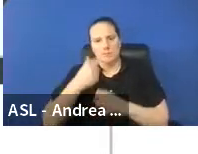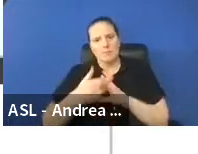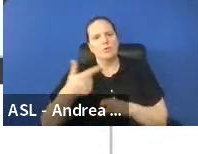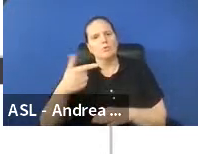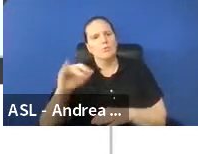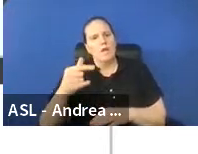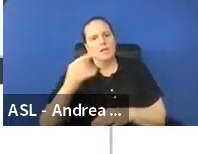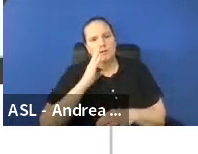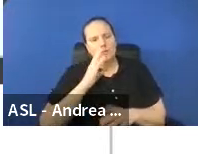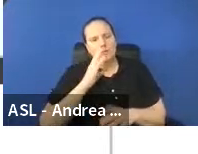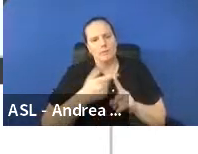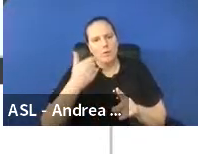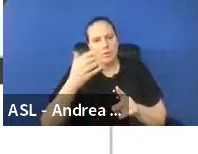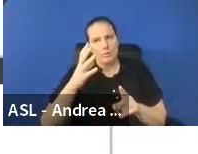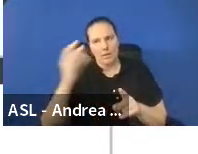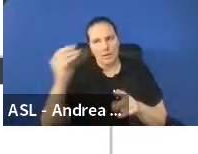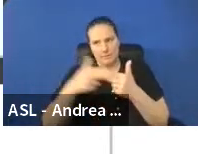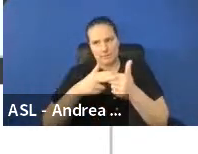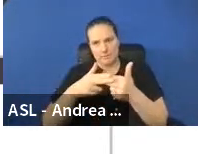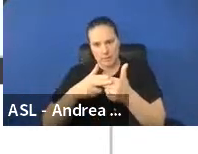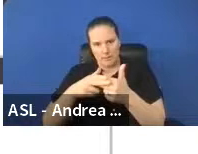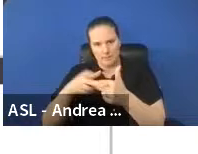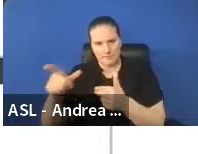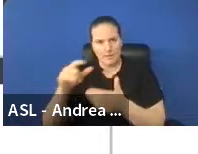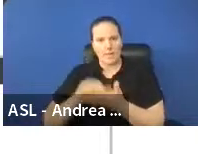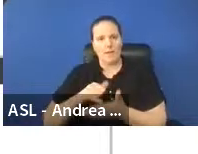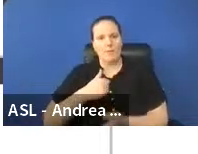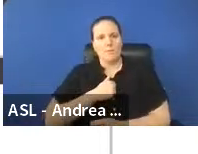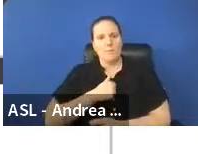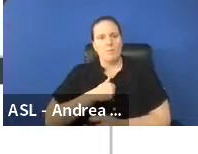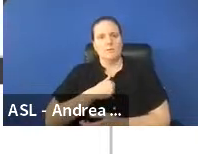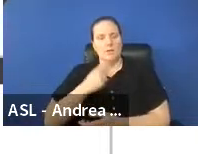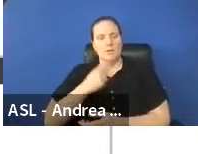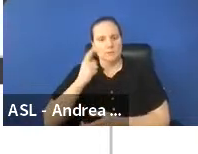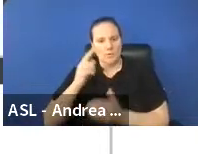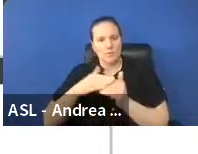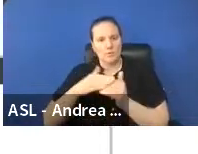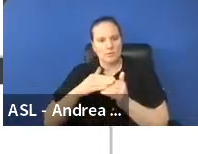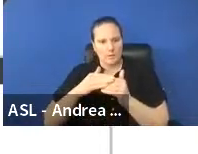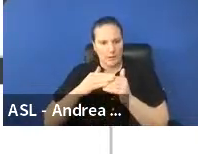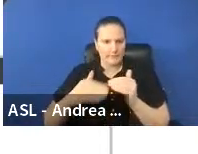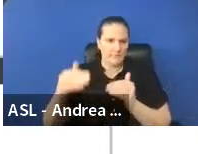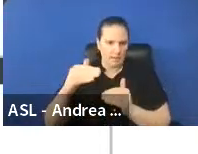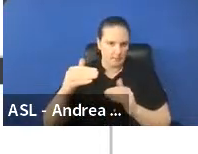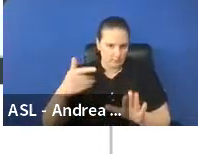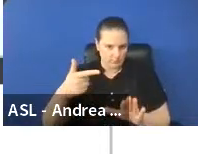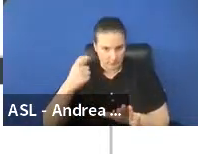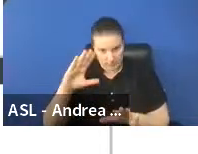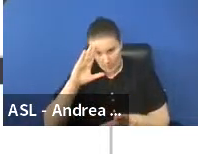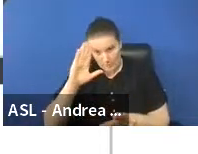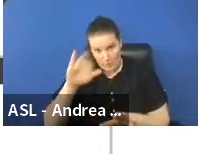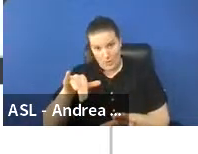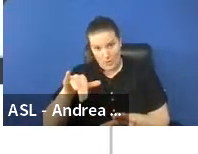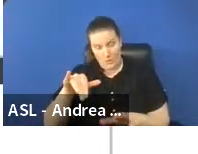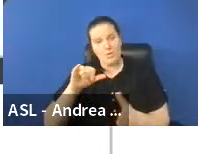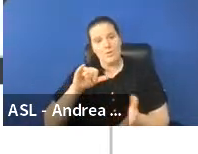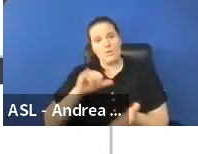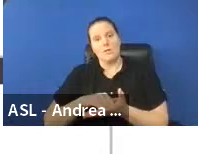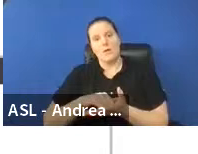I'm going to apologize in advance, because I know